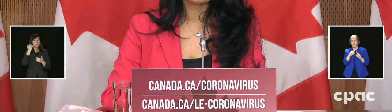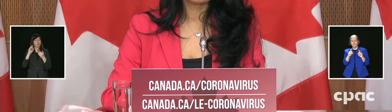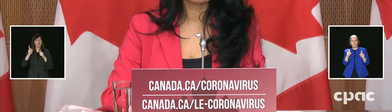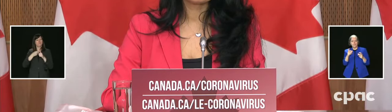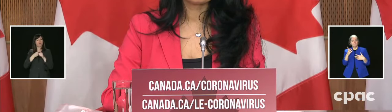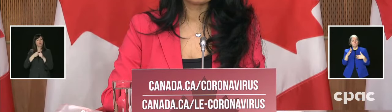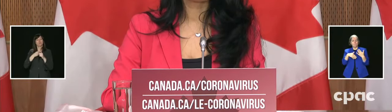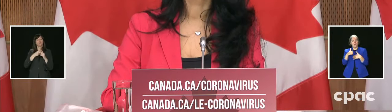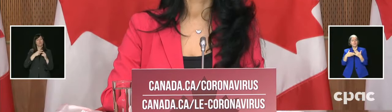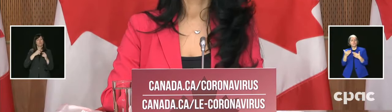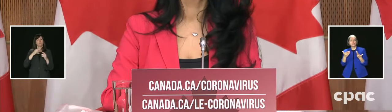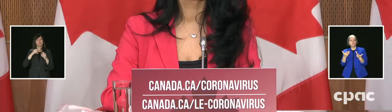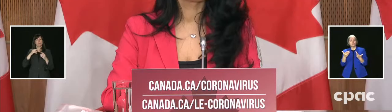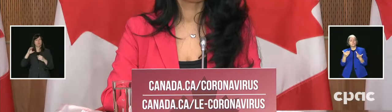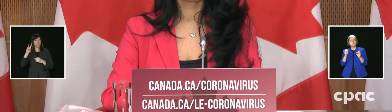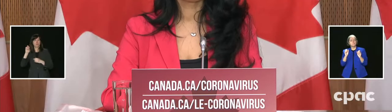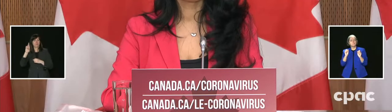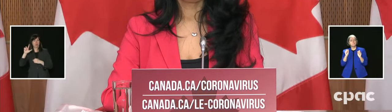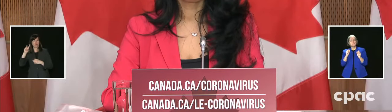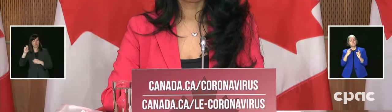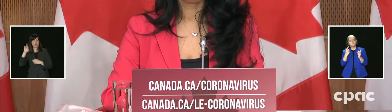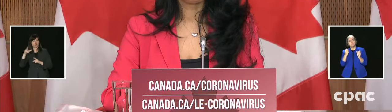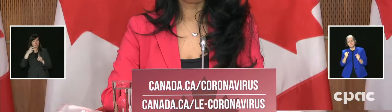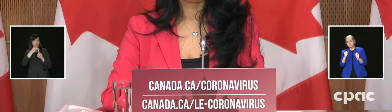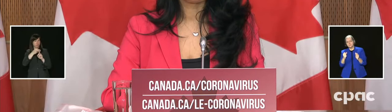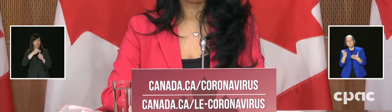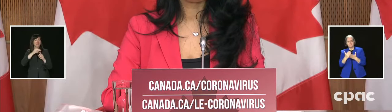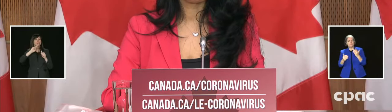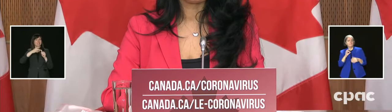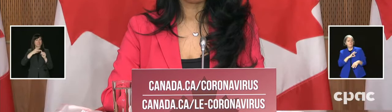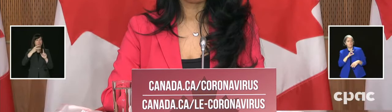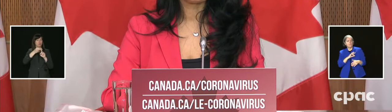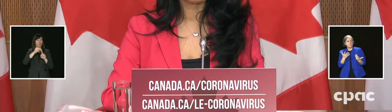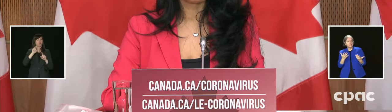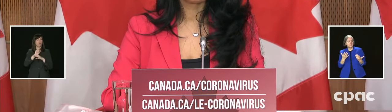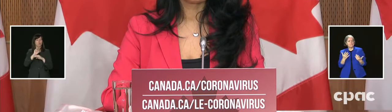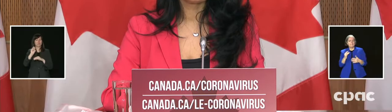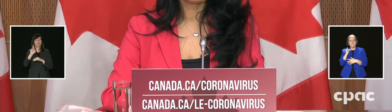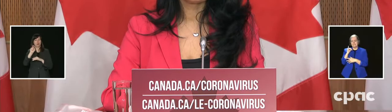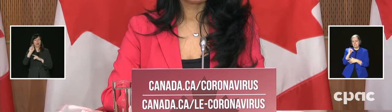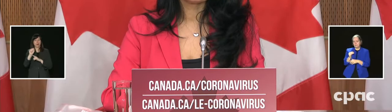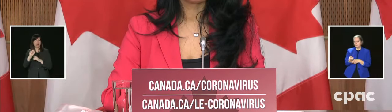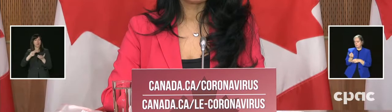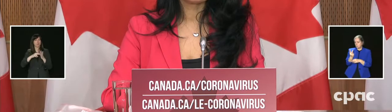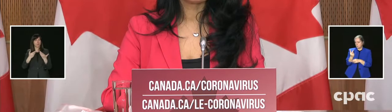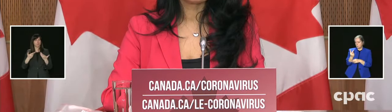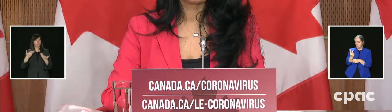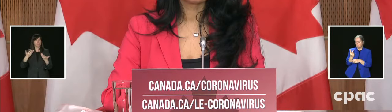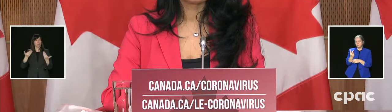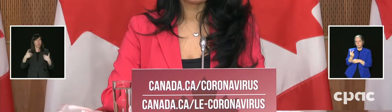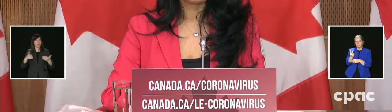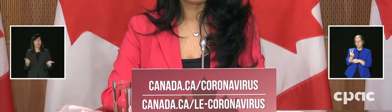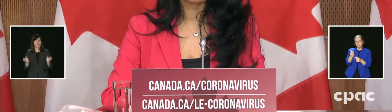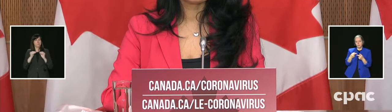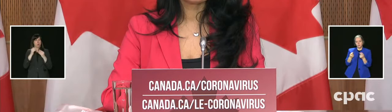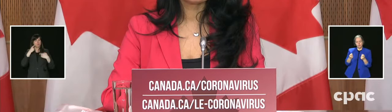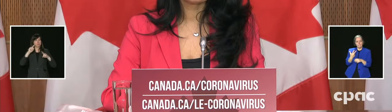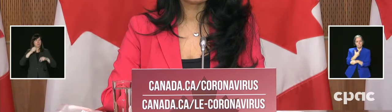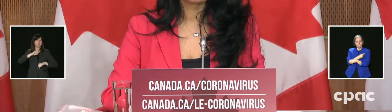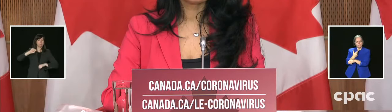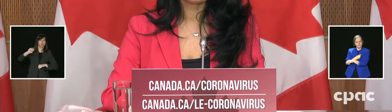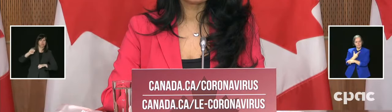in with the mRNA. He said you'd be combining the best of both worlds, that they activate different parts of the immune system. I'd like you to talk